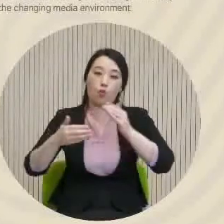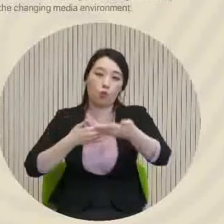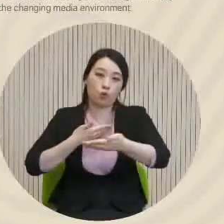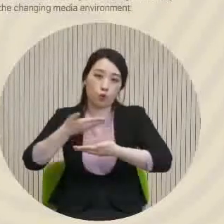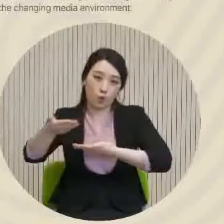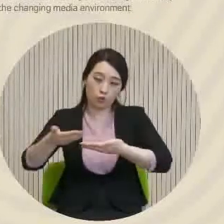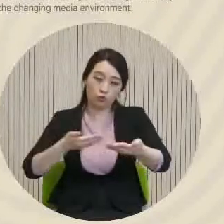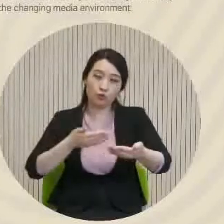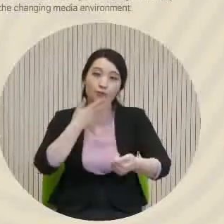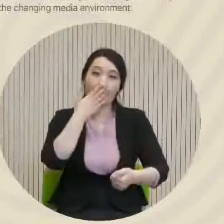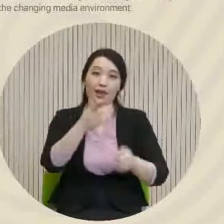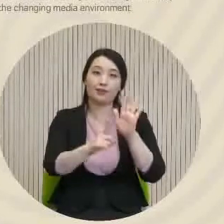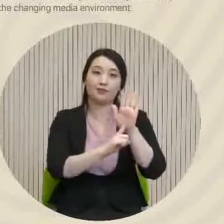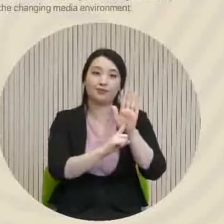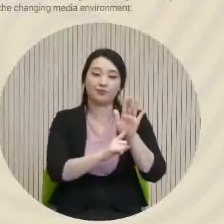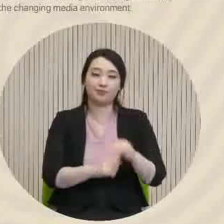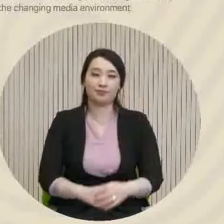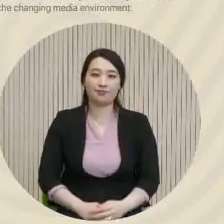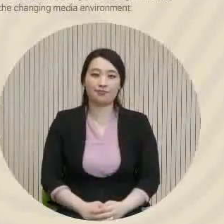Padlets.